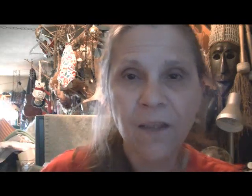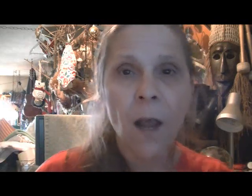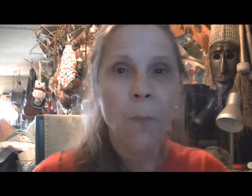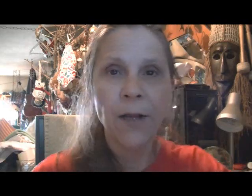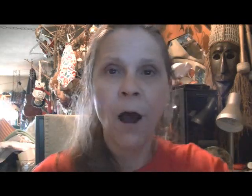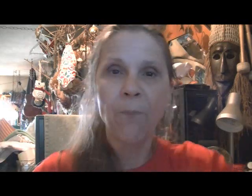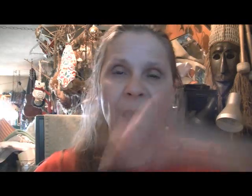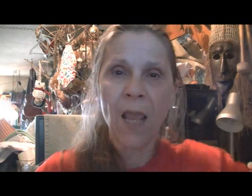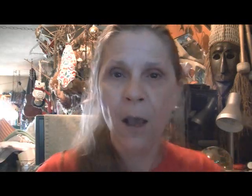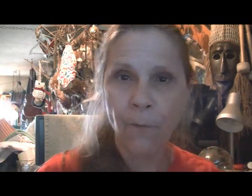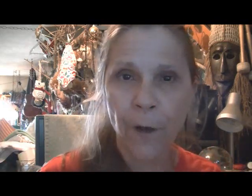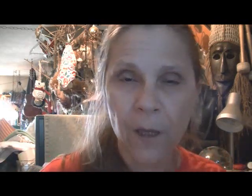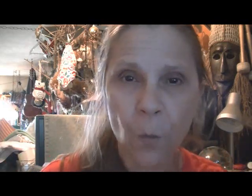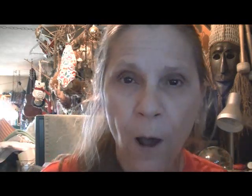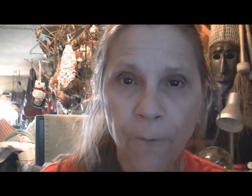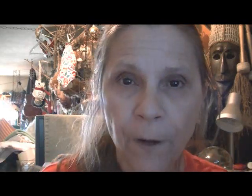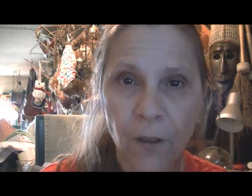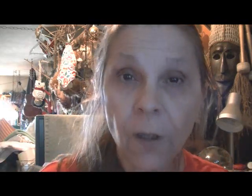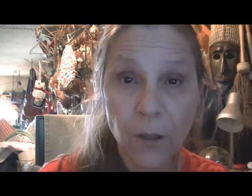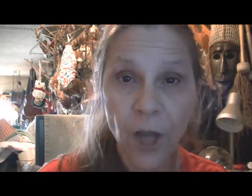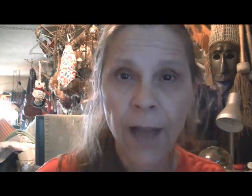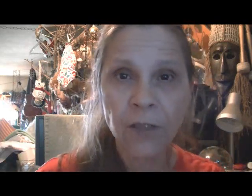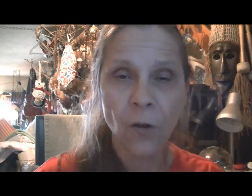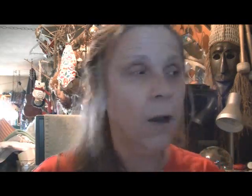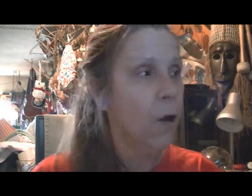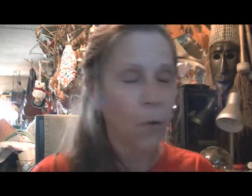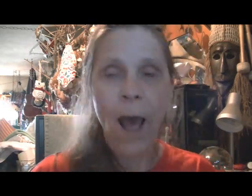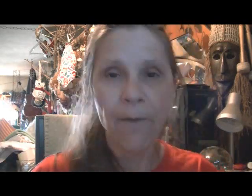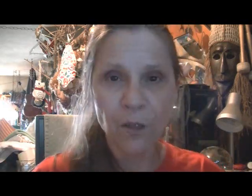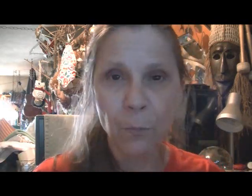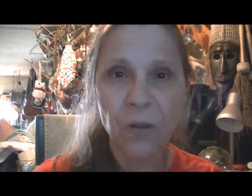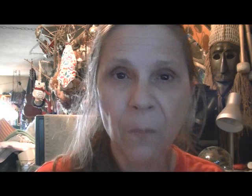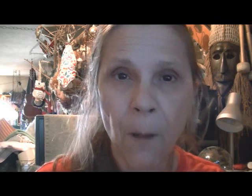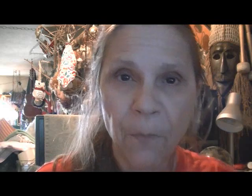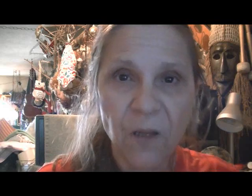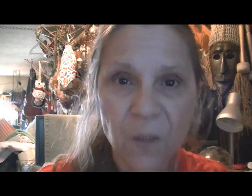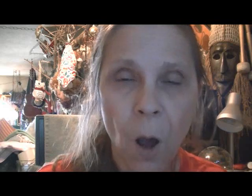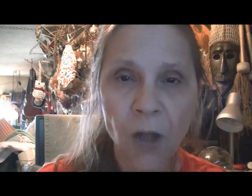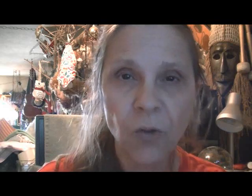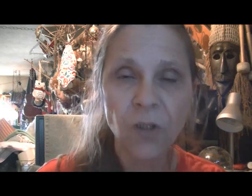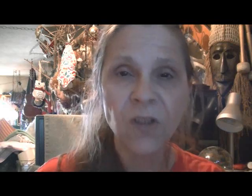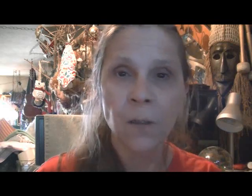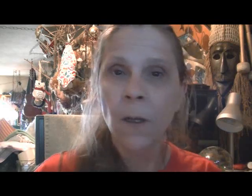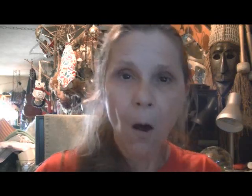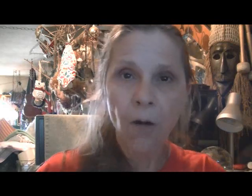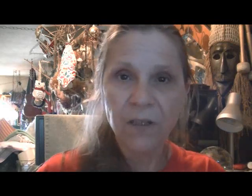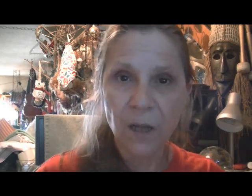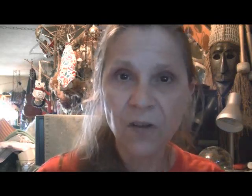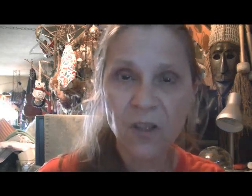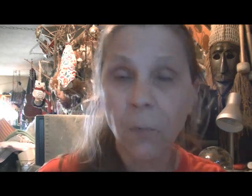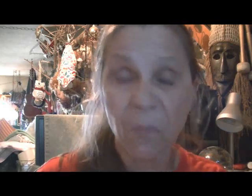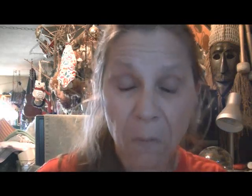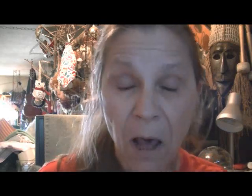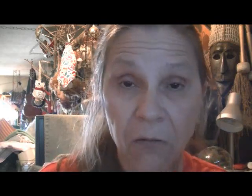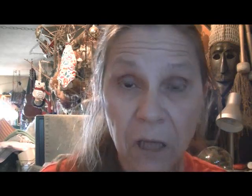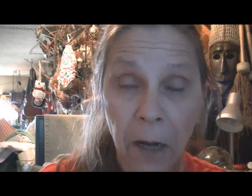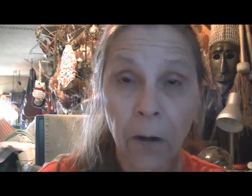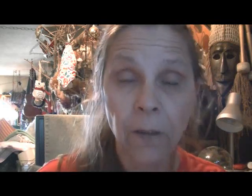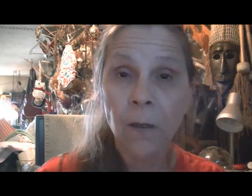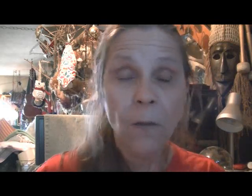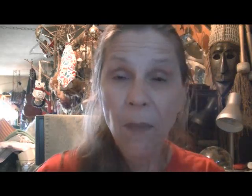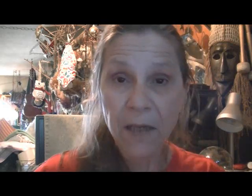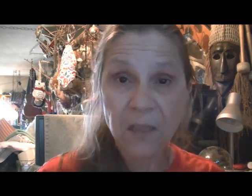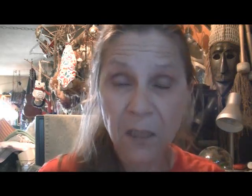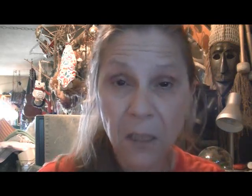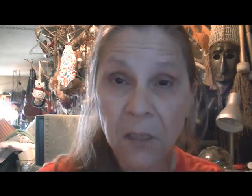government saves by not paying out fucking welfare checks or having to put them up in these modules and all this other